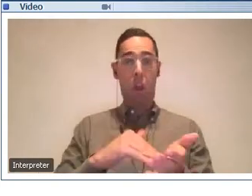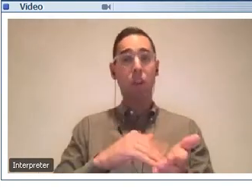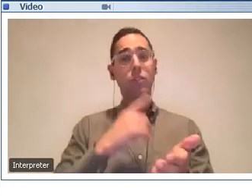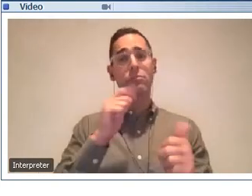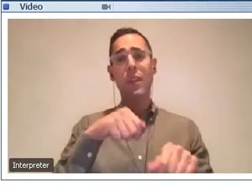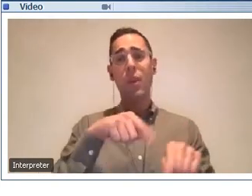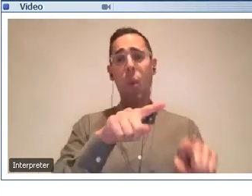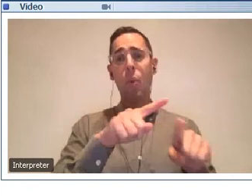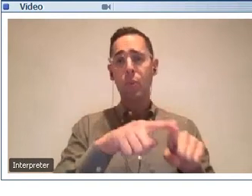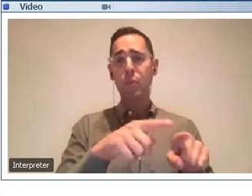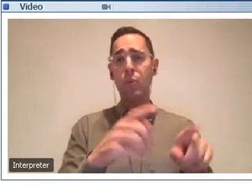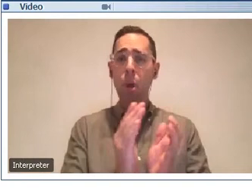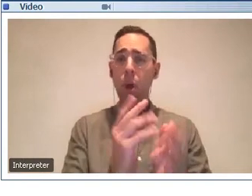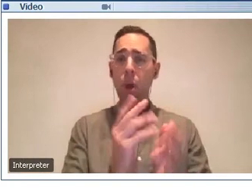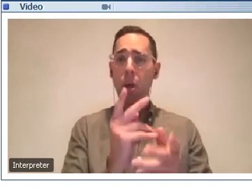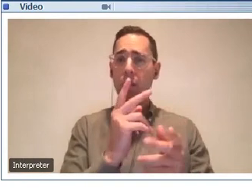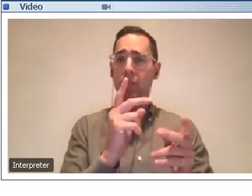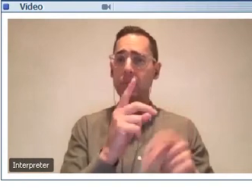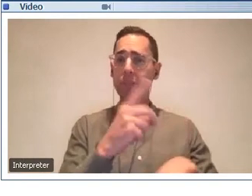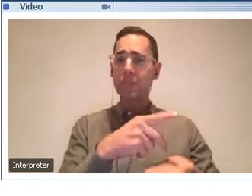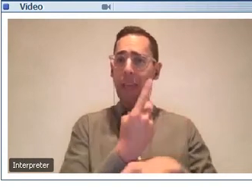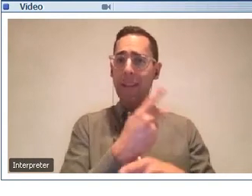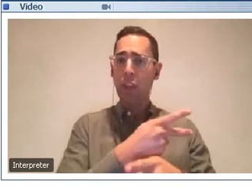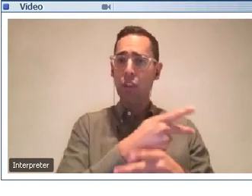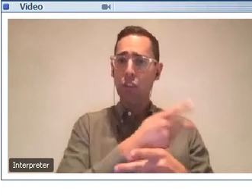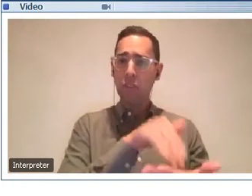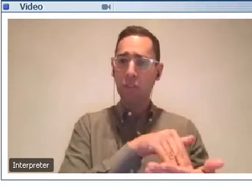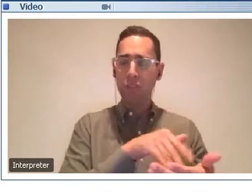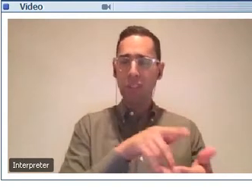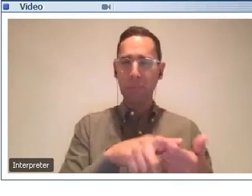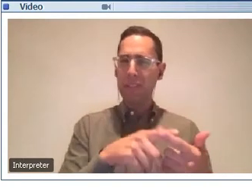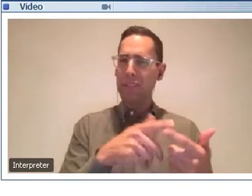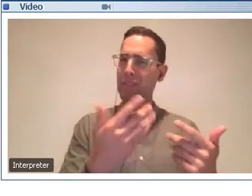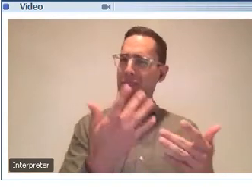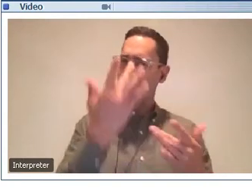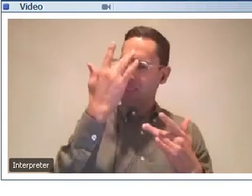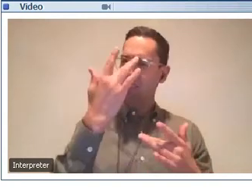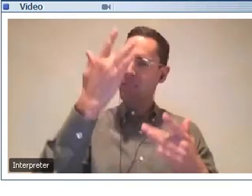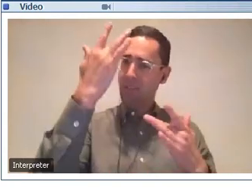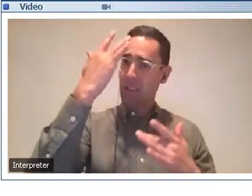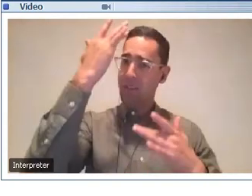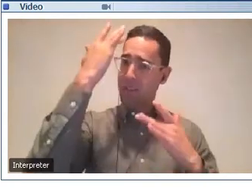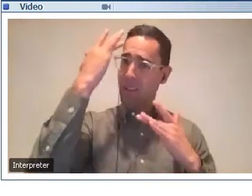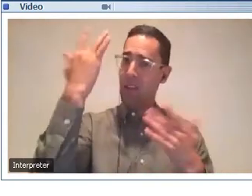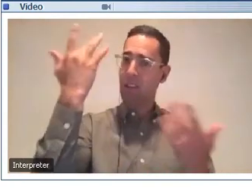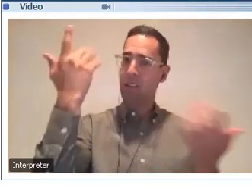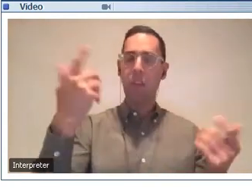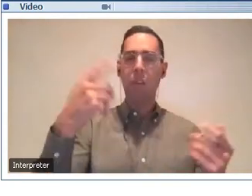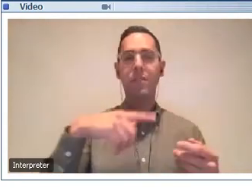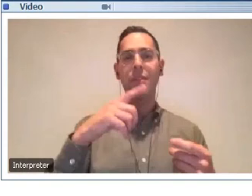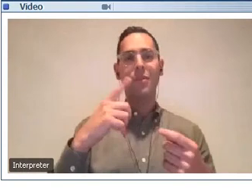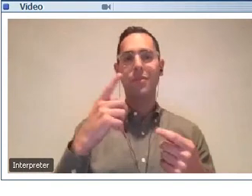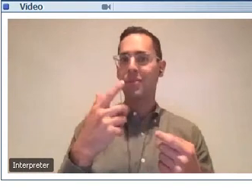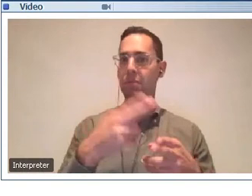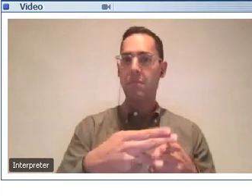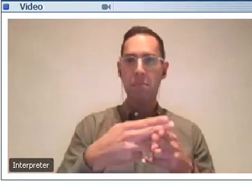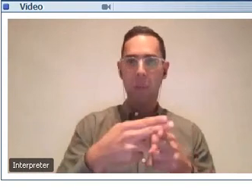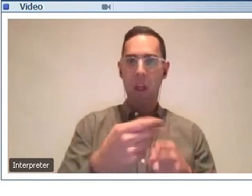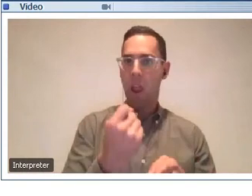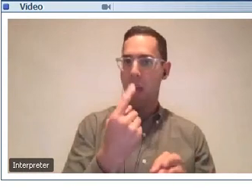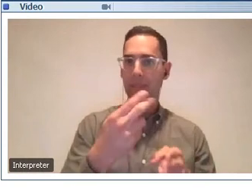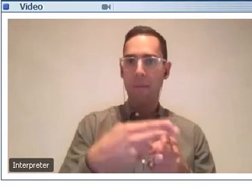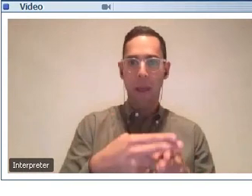about 11 pounds at 1 year of age. We needed to take family leave, and after that, we did